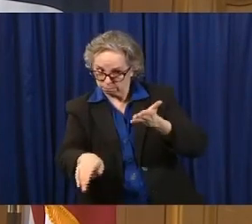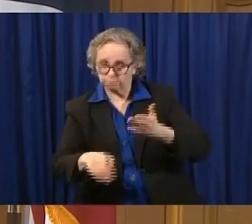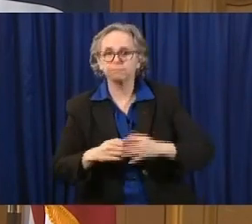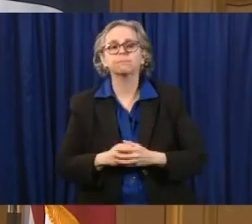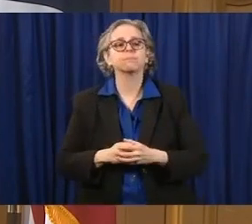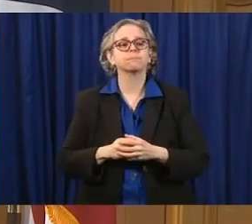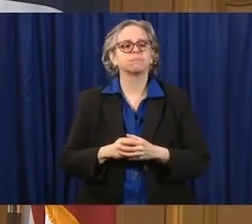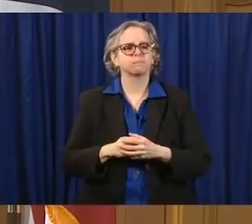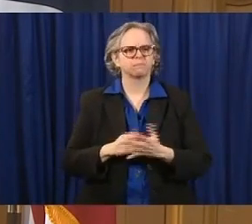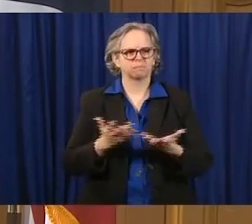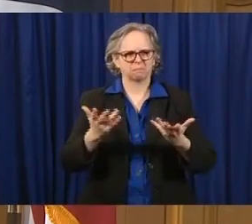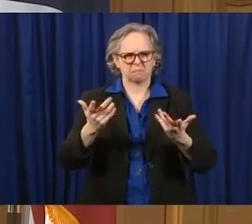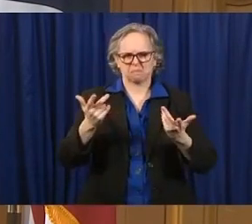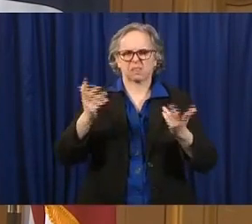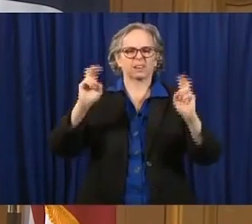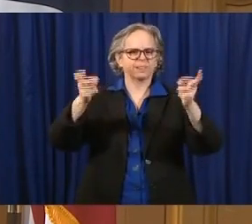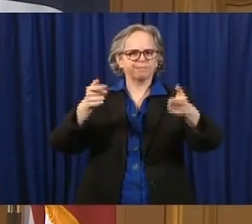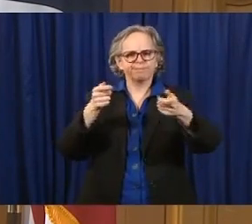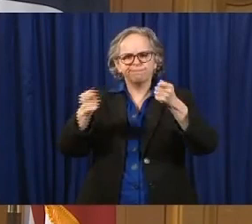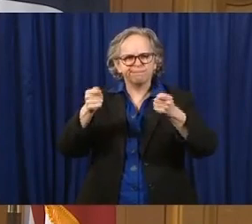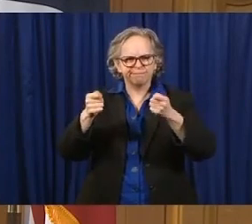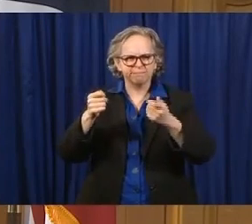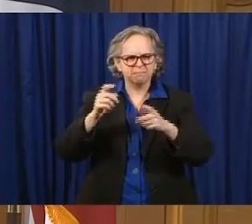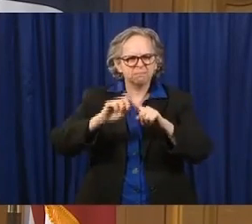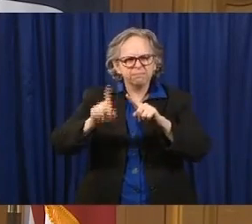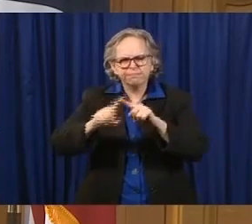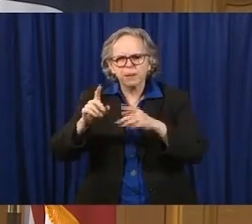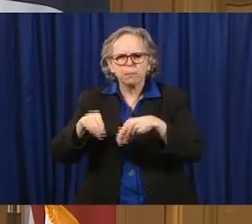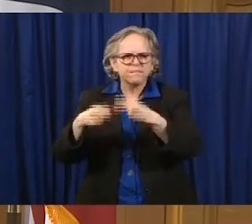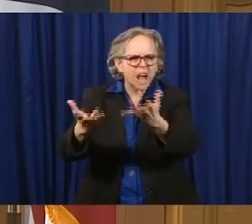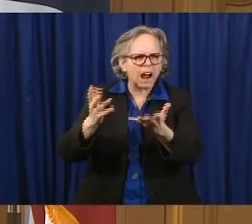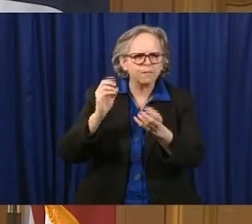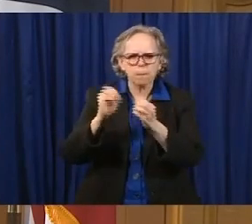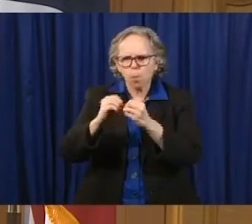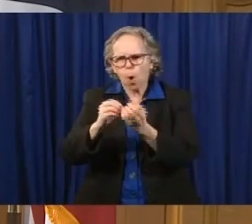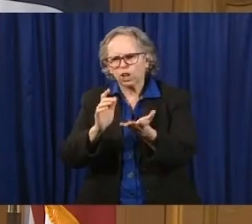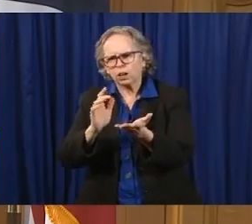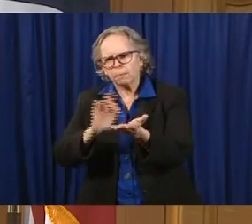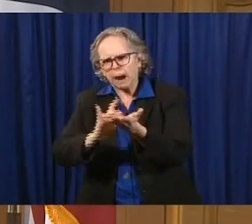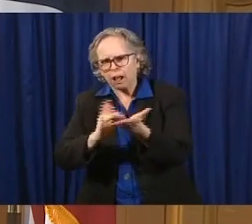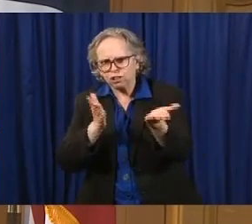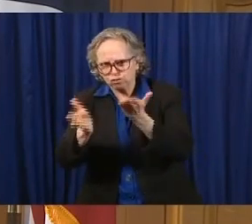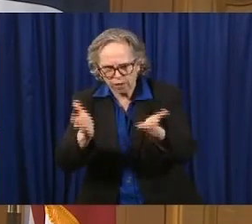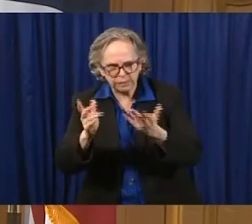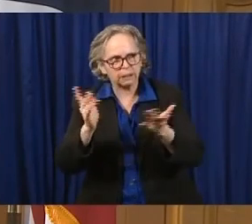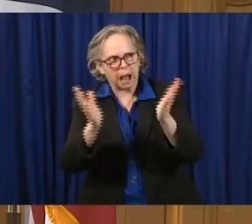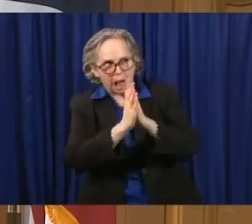get federal approval of this waiver, which we hope we will, it